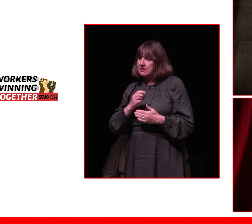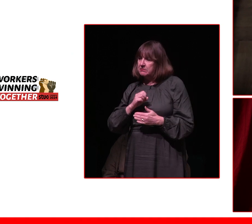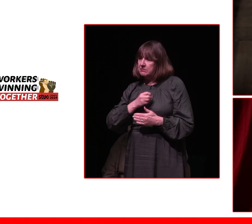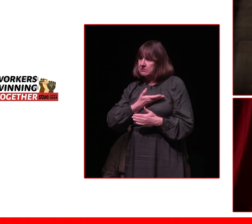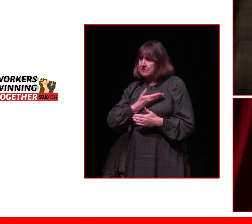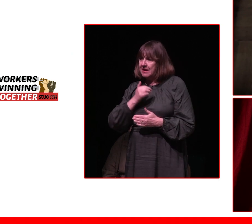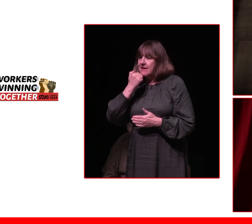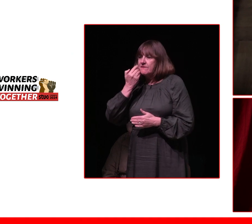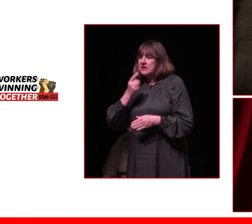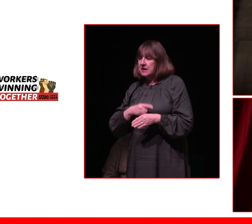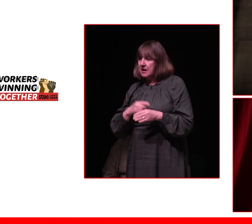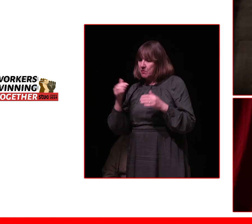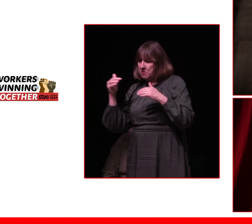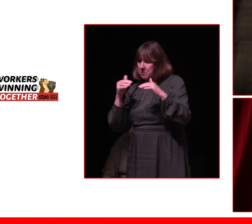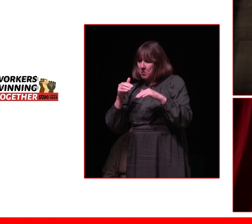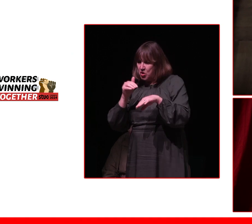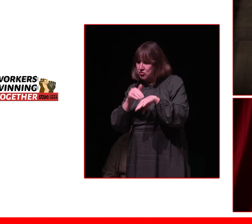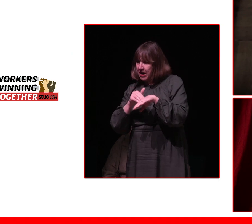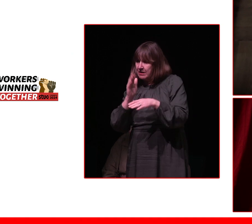happening.